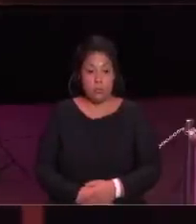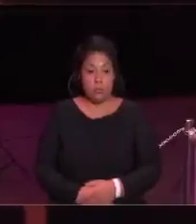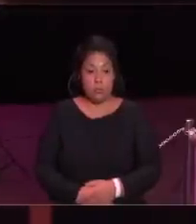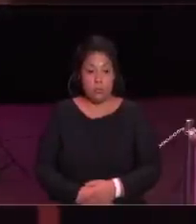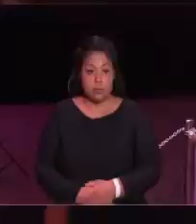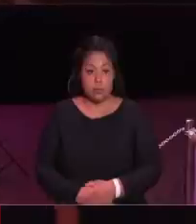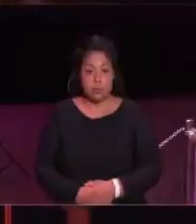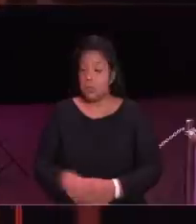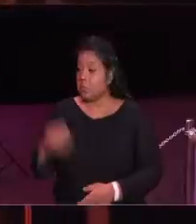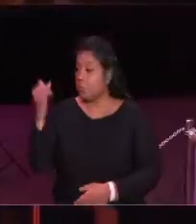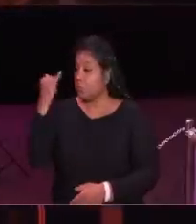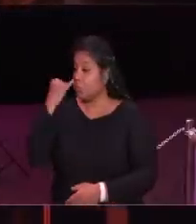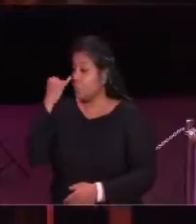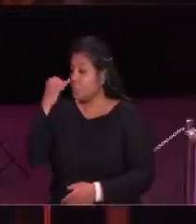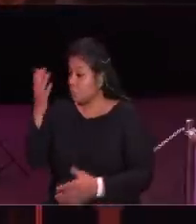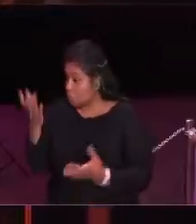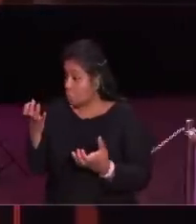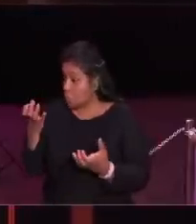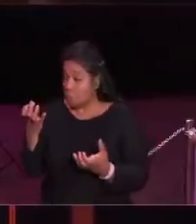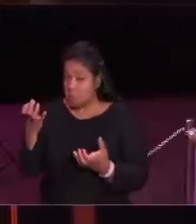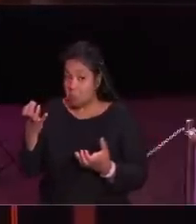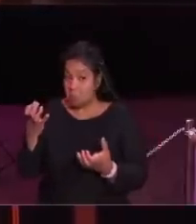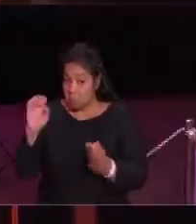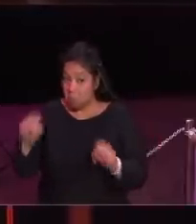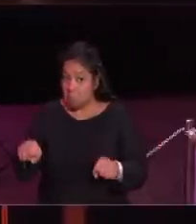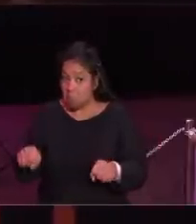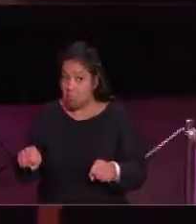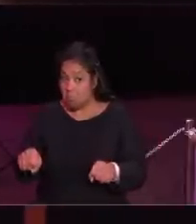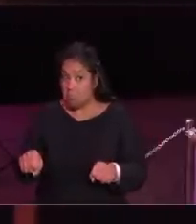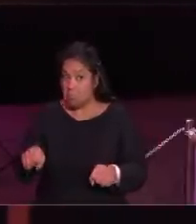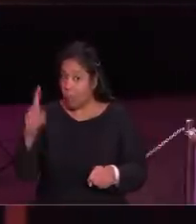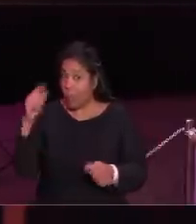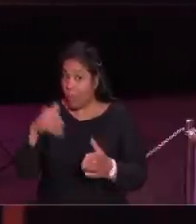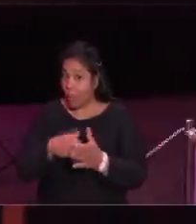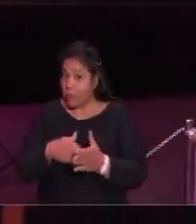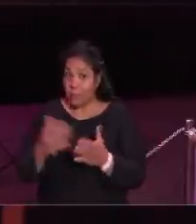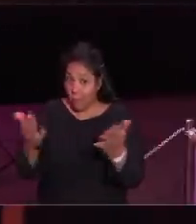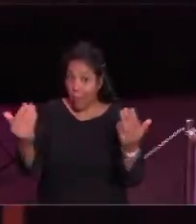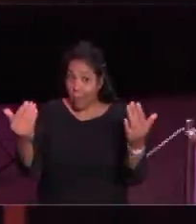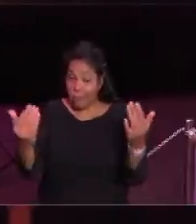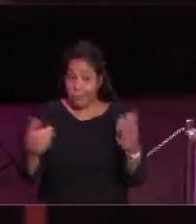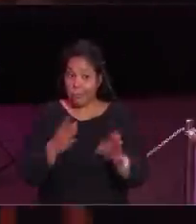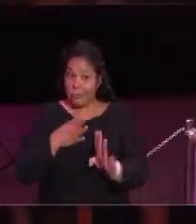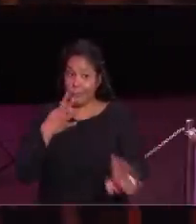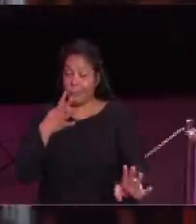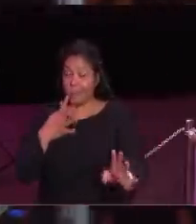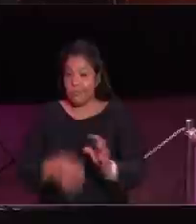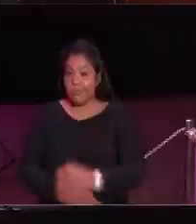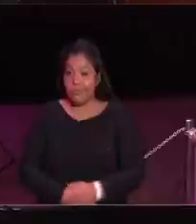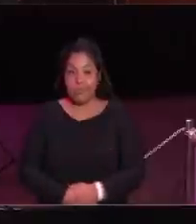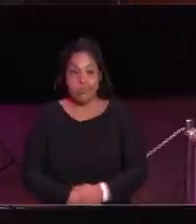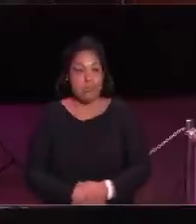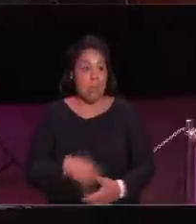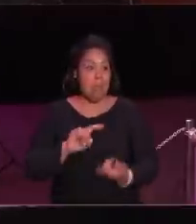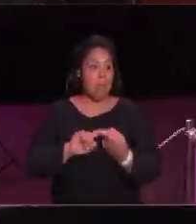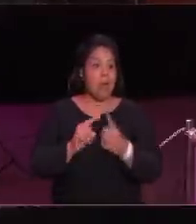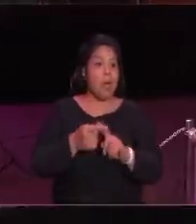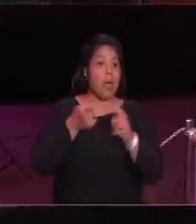Si usted quiere cooperar con $1,000, ¿por qué no pasa? My friend, God bless you.